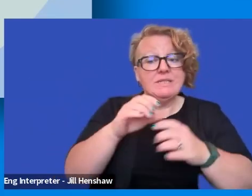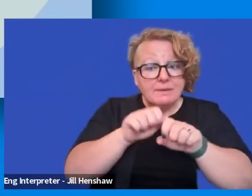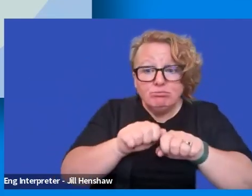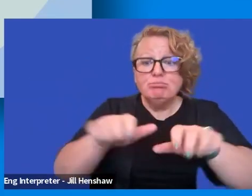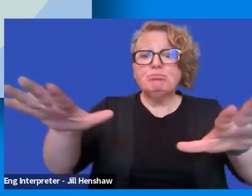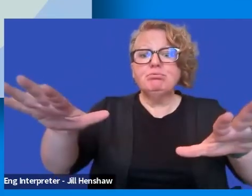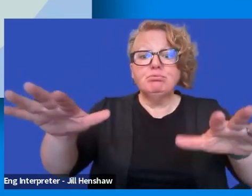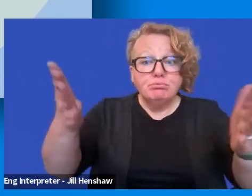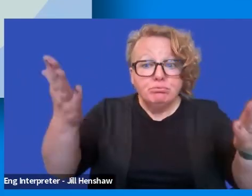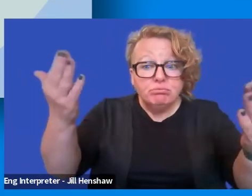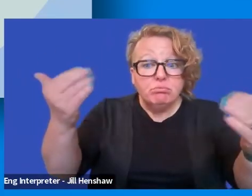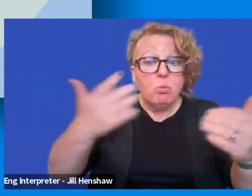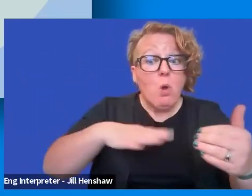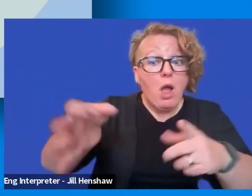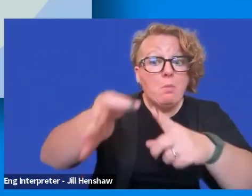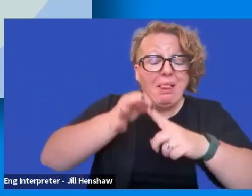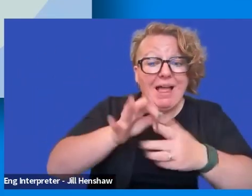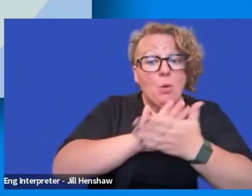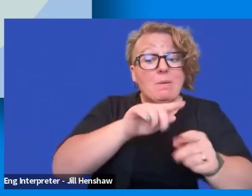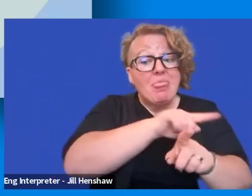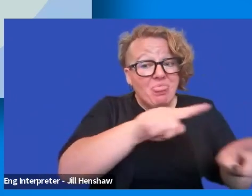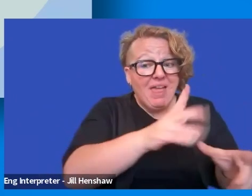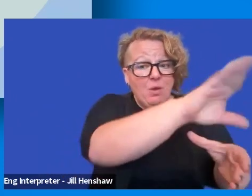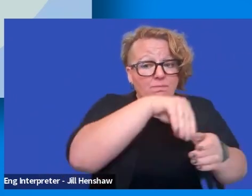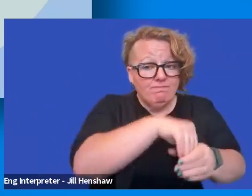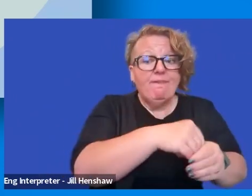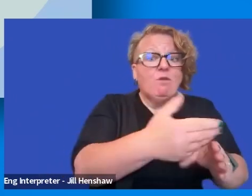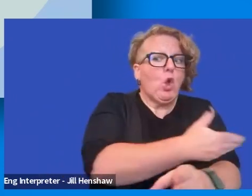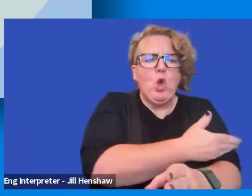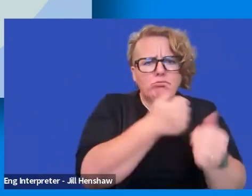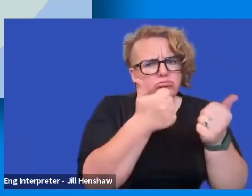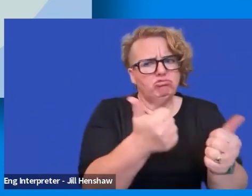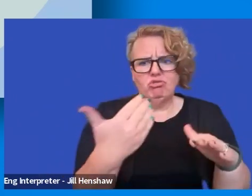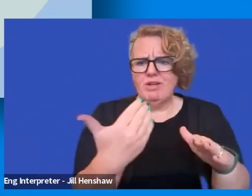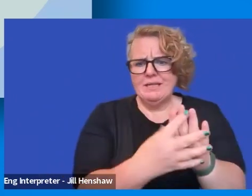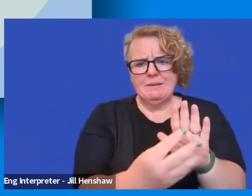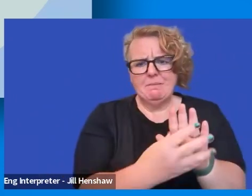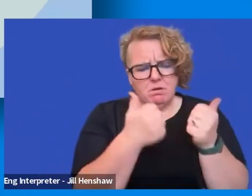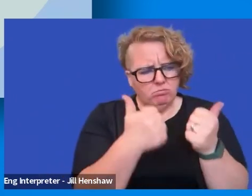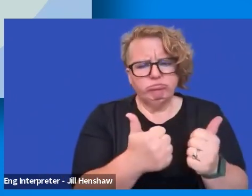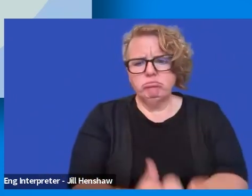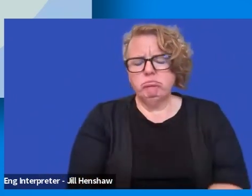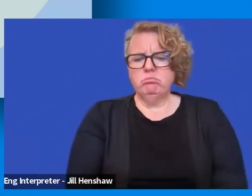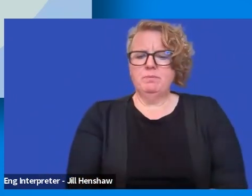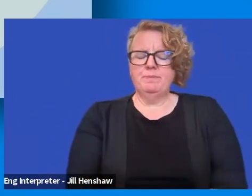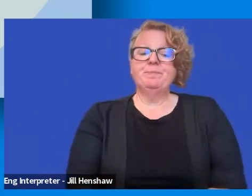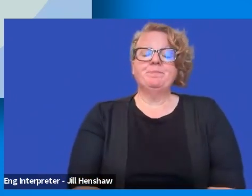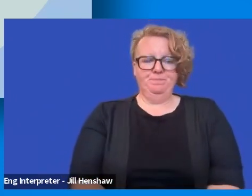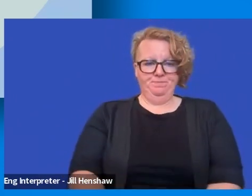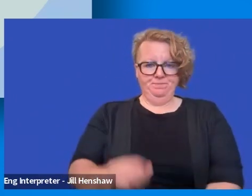so that those people could be early into the conversation. And I thought that was a really great example of good practice. I was going to